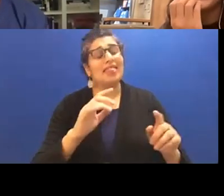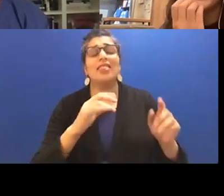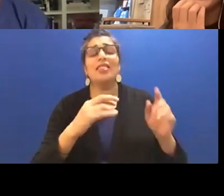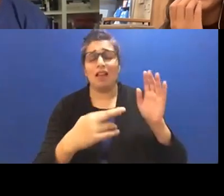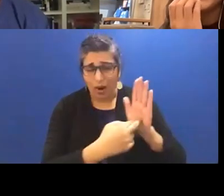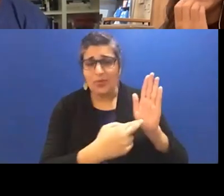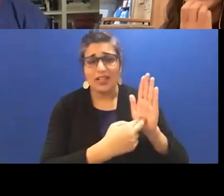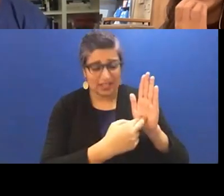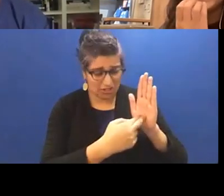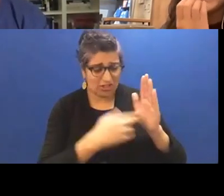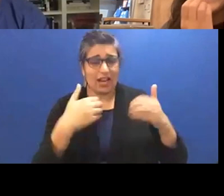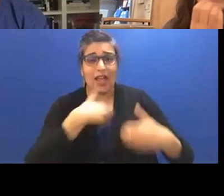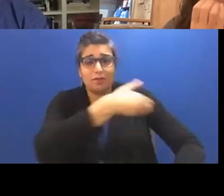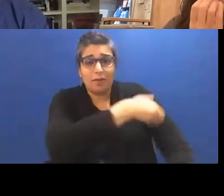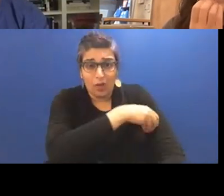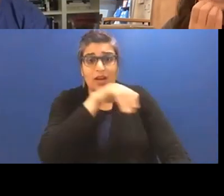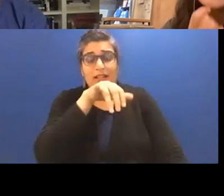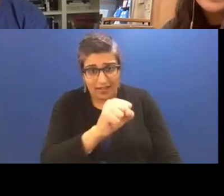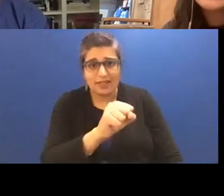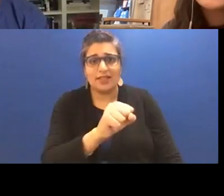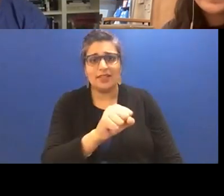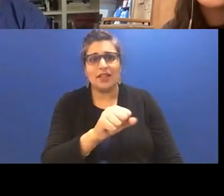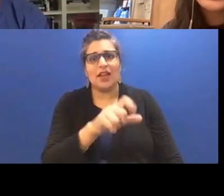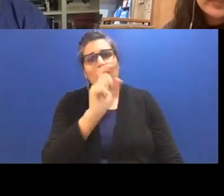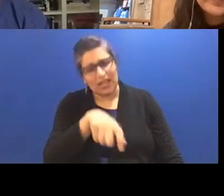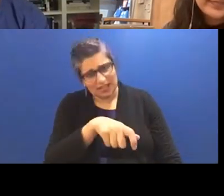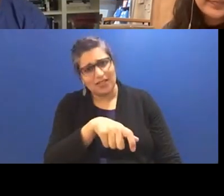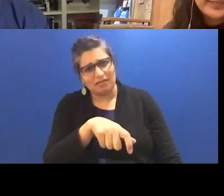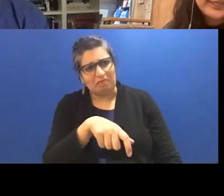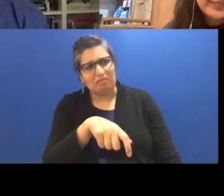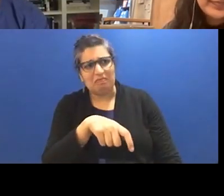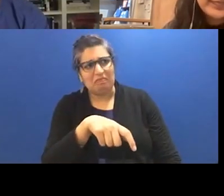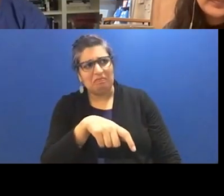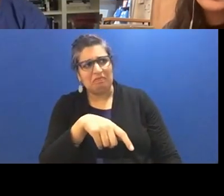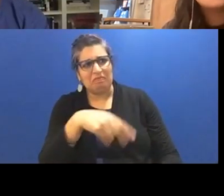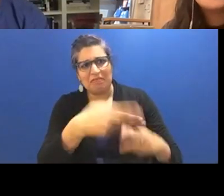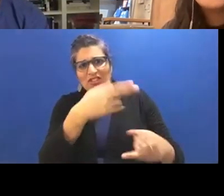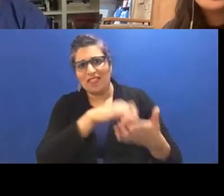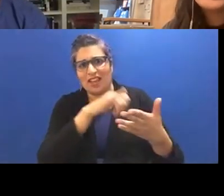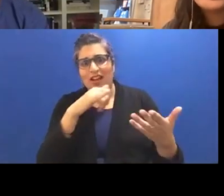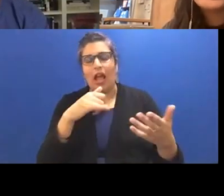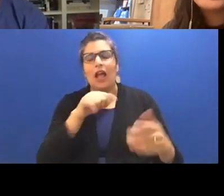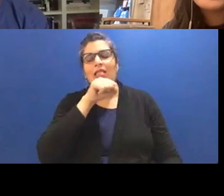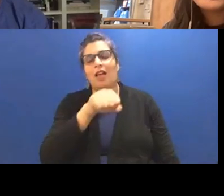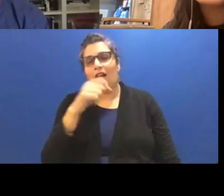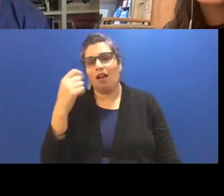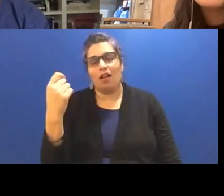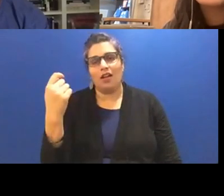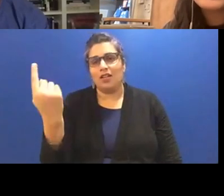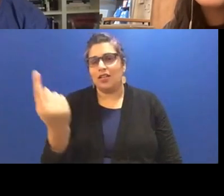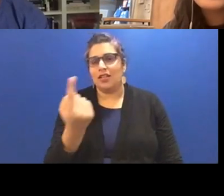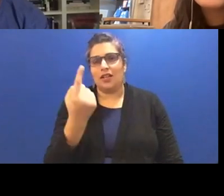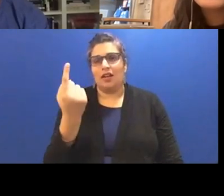And it's worth mentioning, right? I think that it is really, you know, I love when there's some like obscure